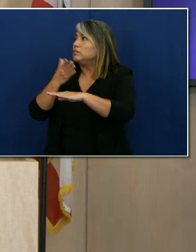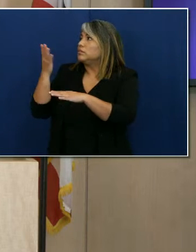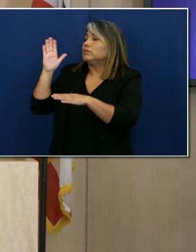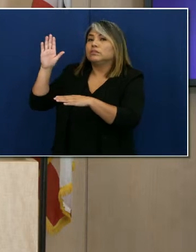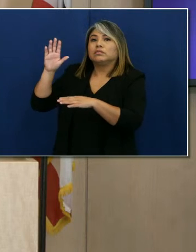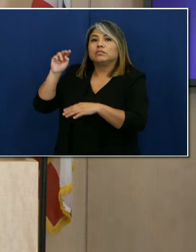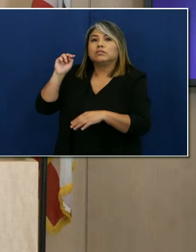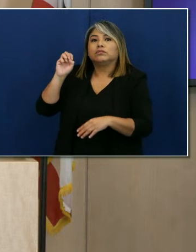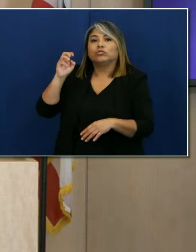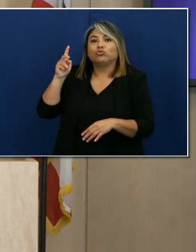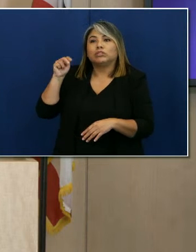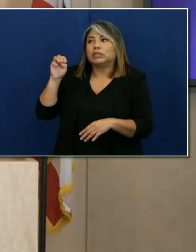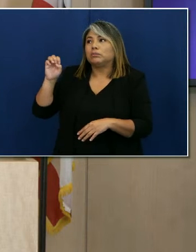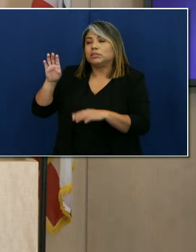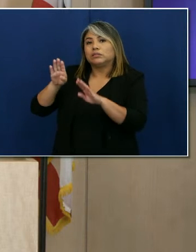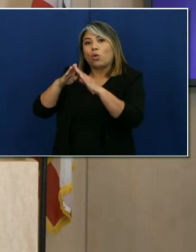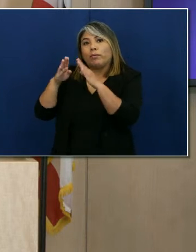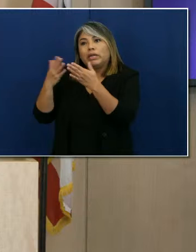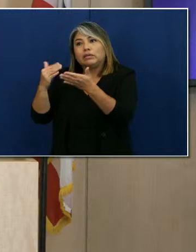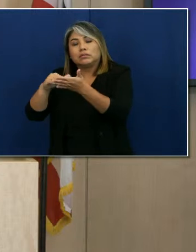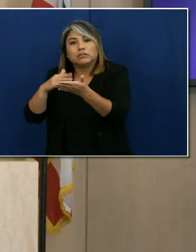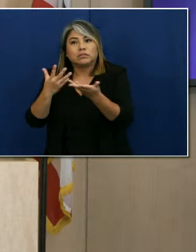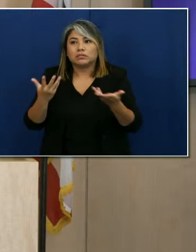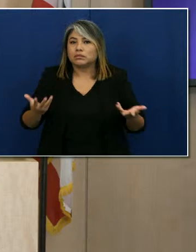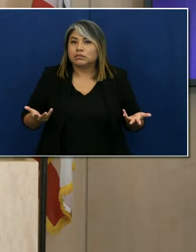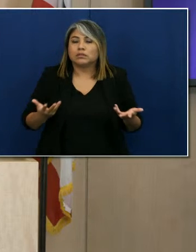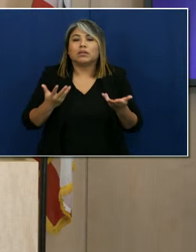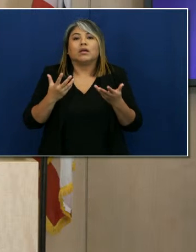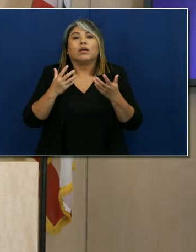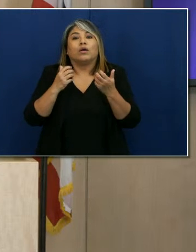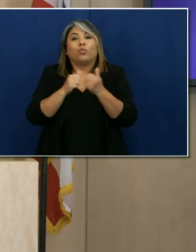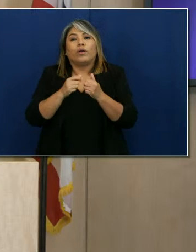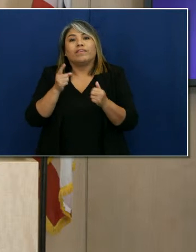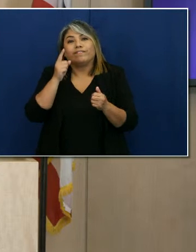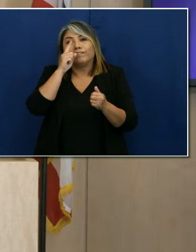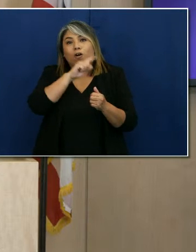reopening stages. With false positives, it is